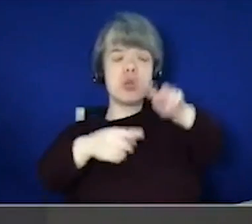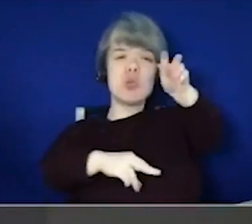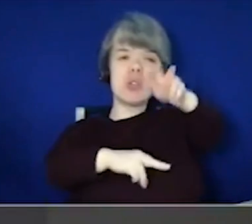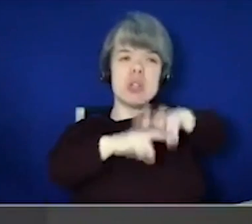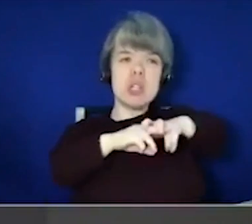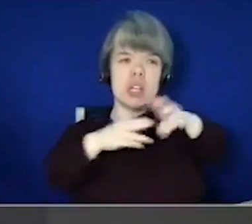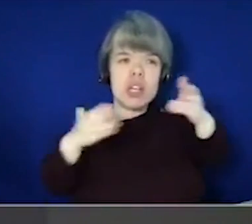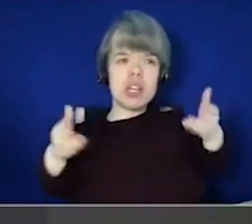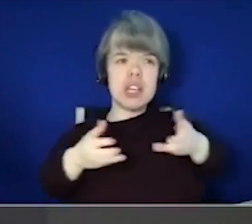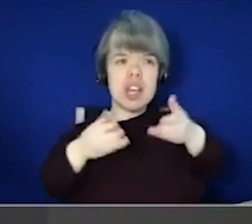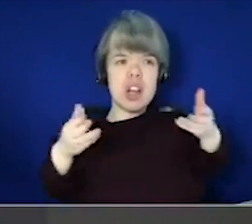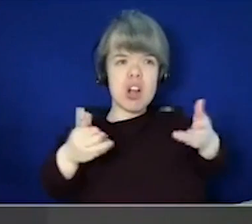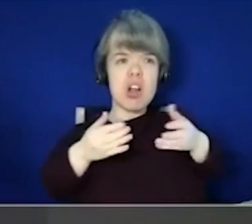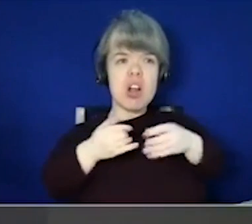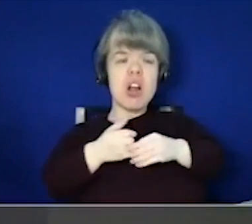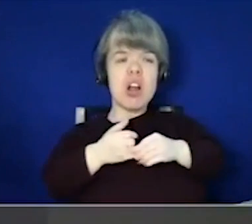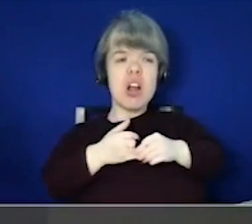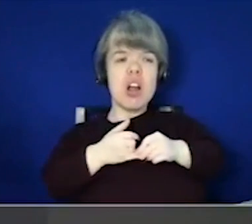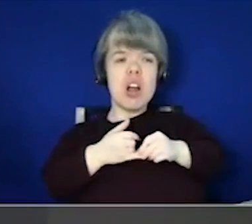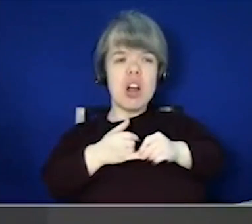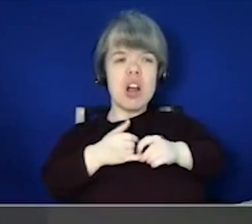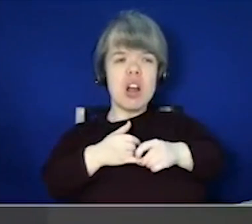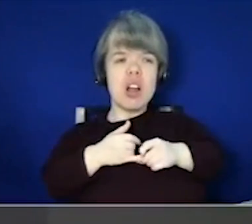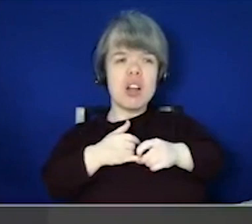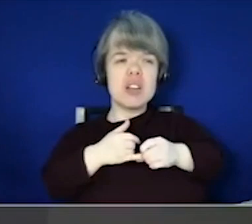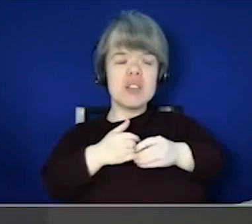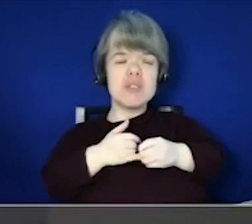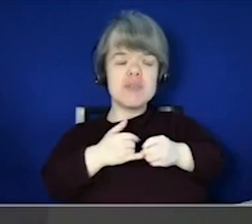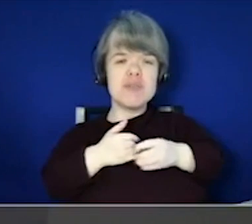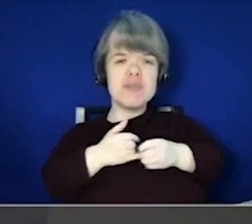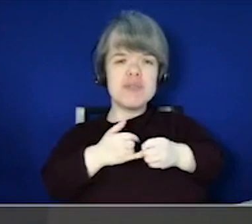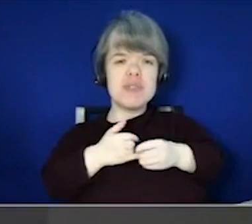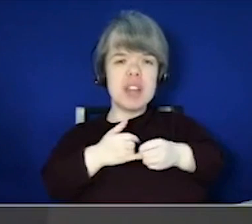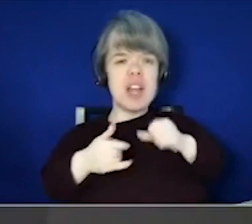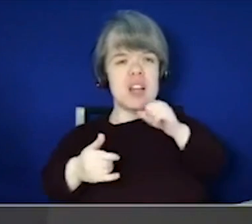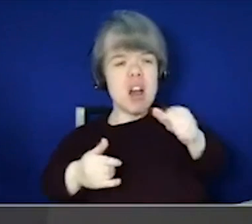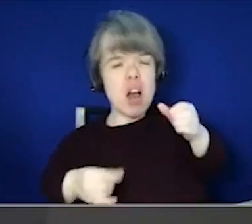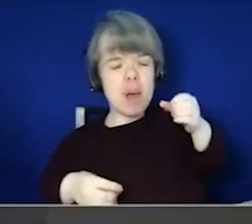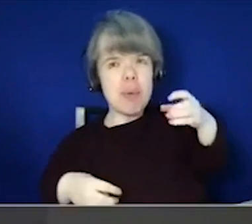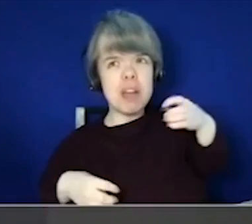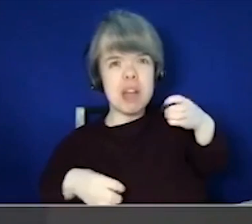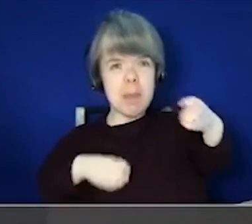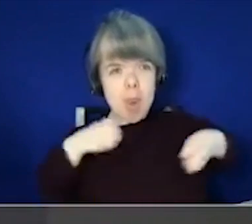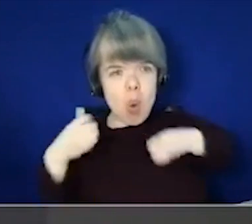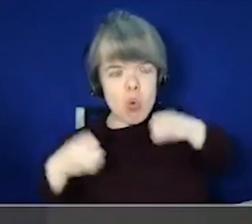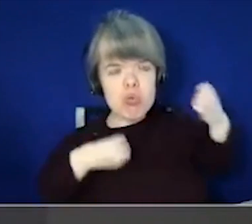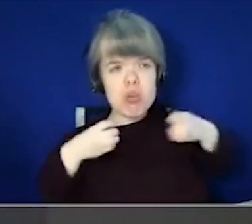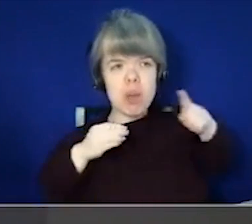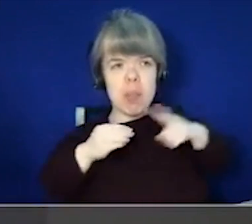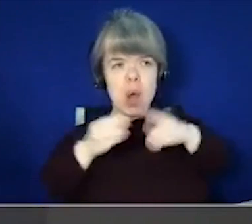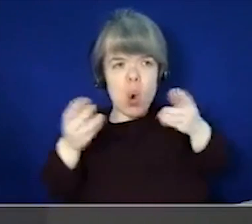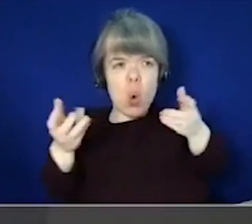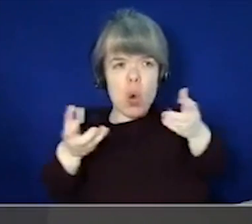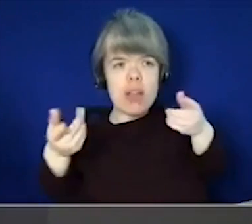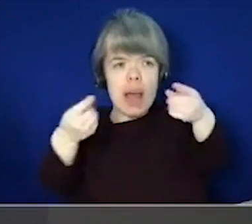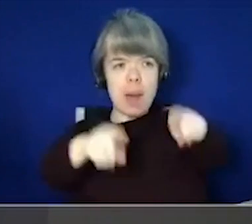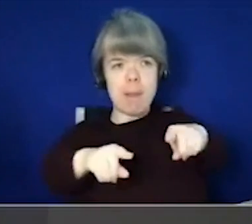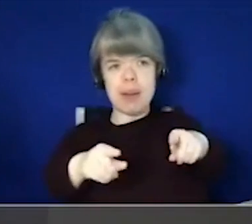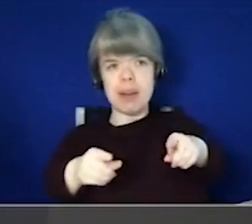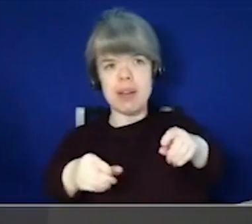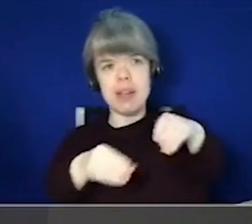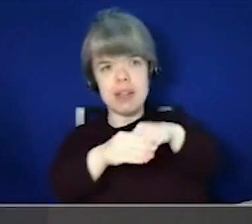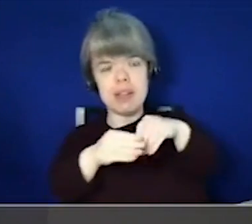Under the law, those stores that voted to be part of a union during this collective